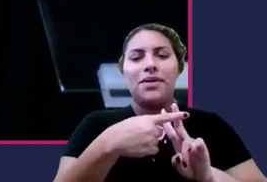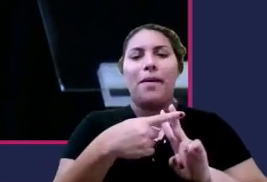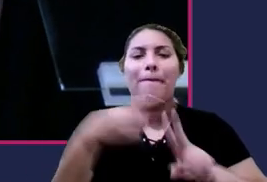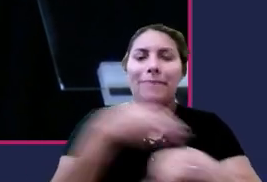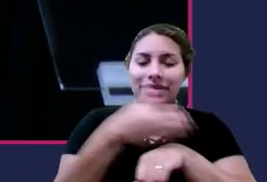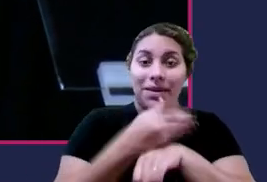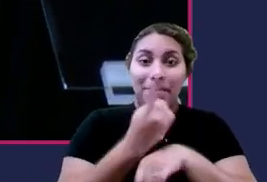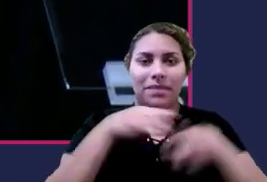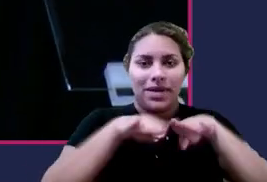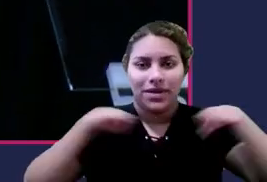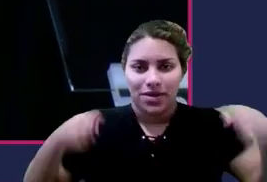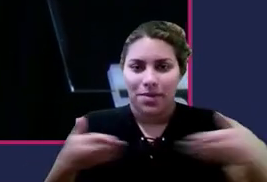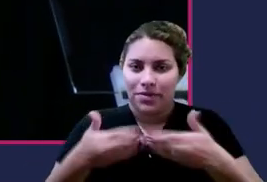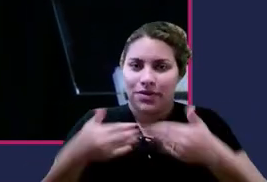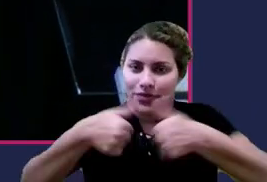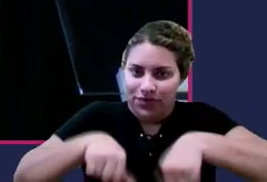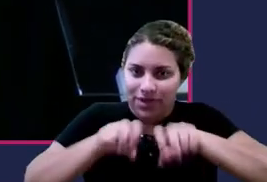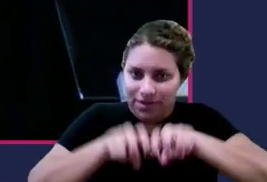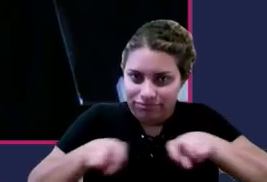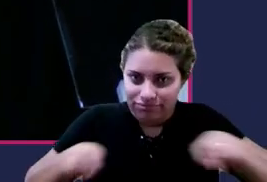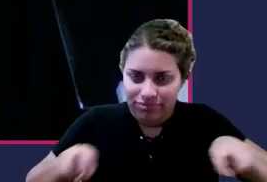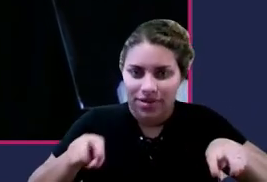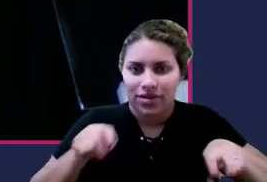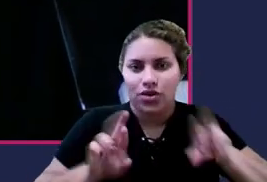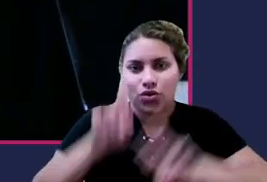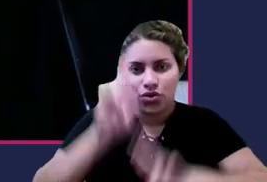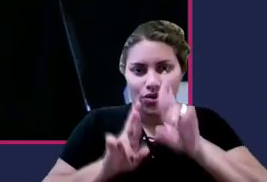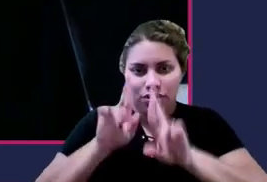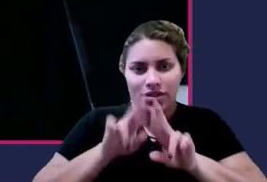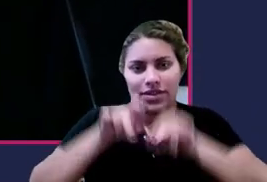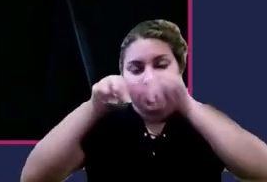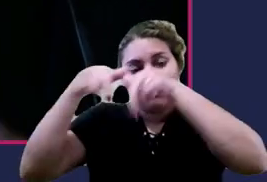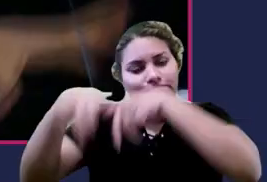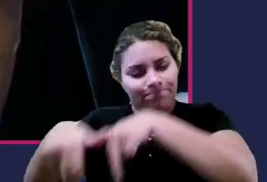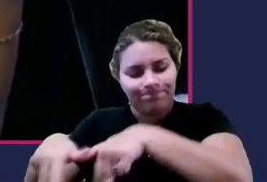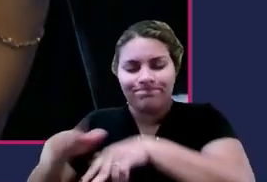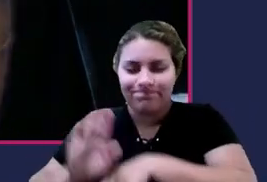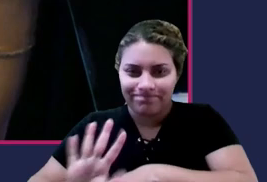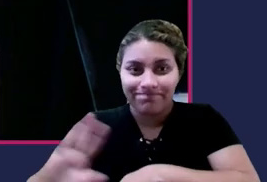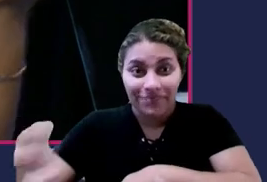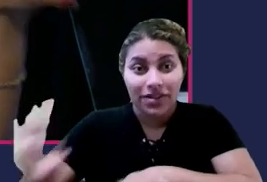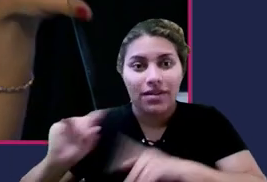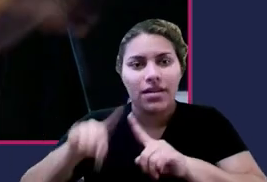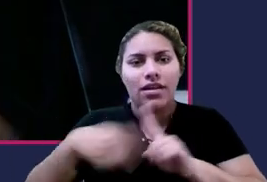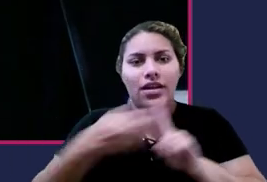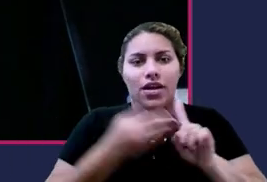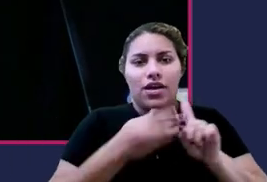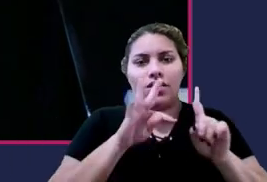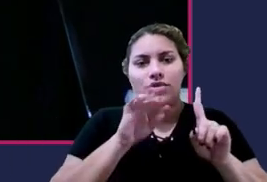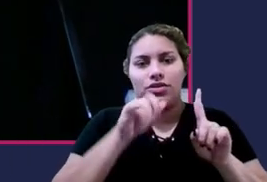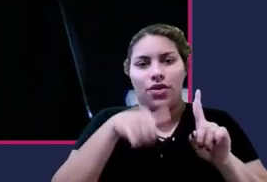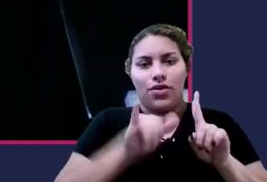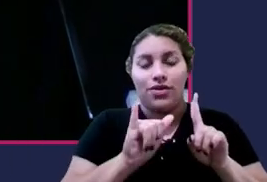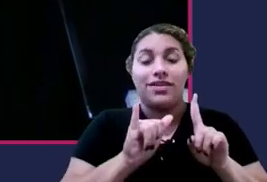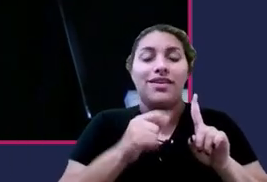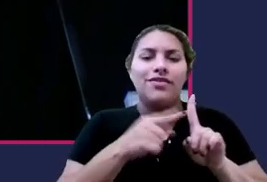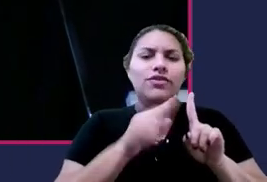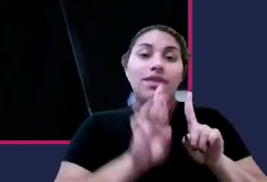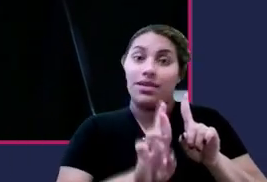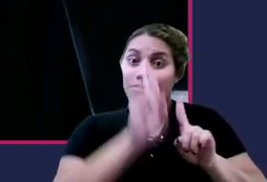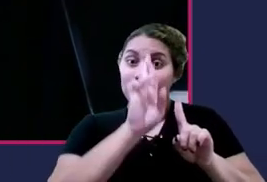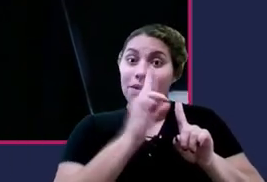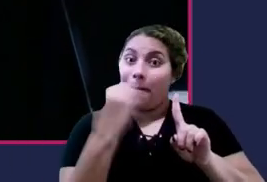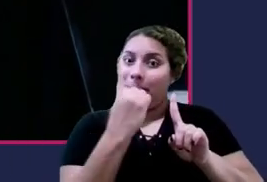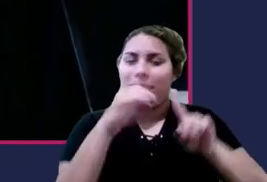going to take part on the first roundtable. Our dear authorities can take